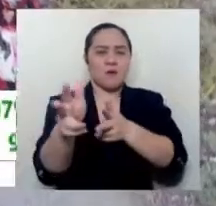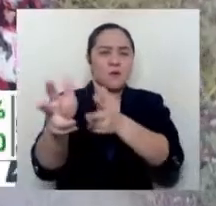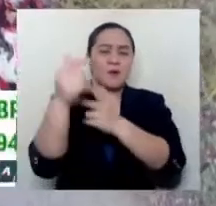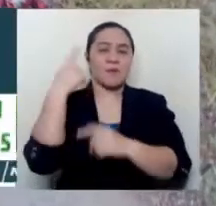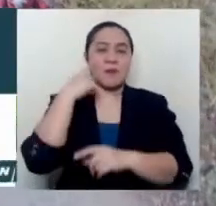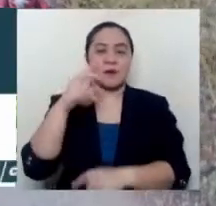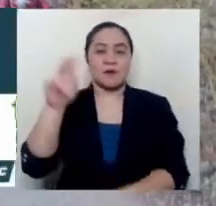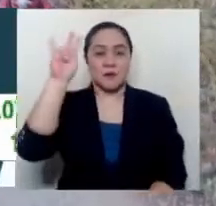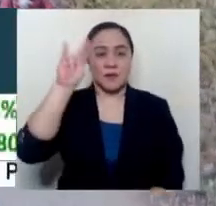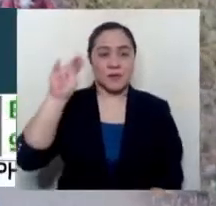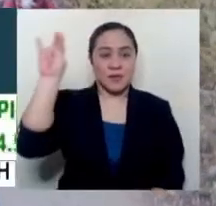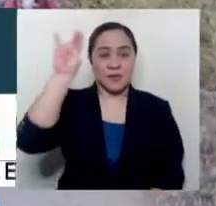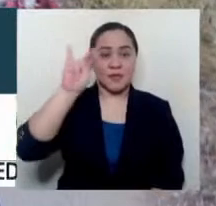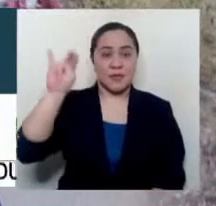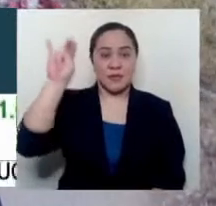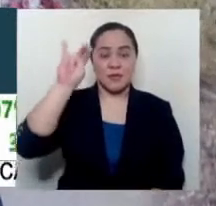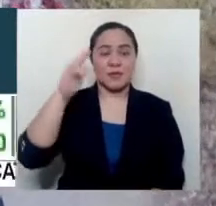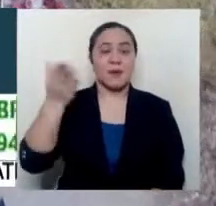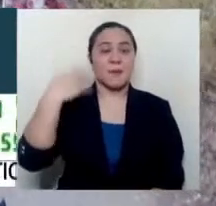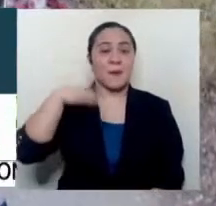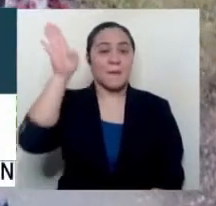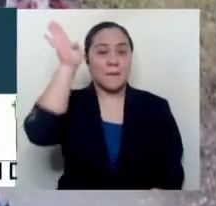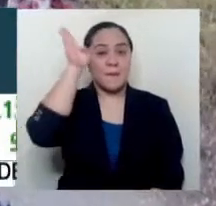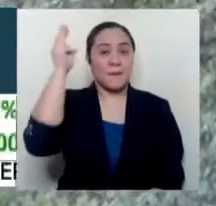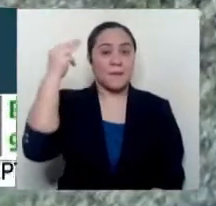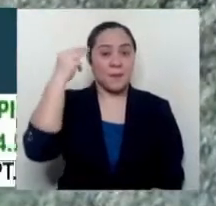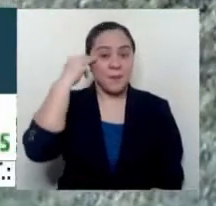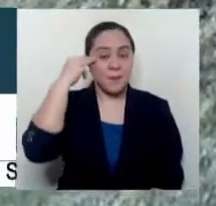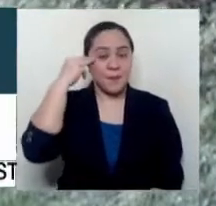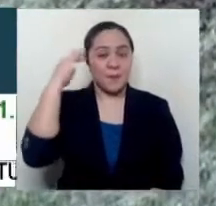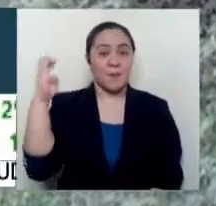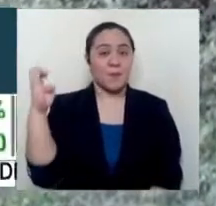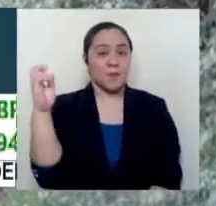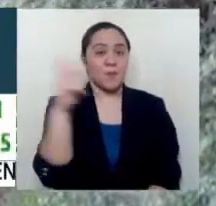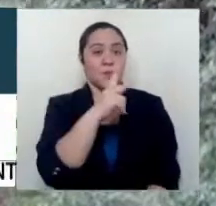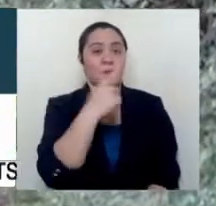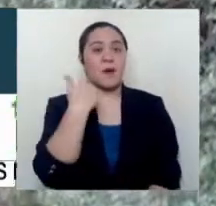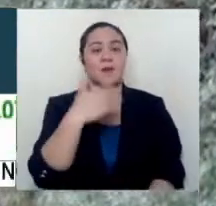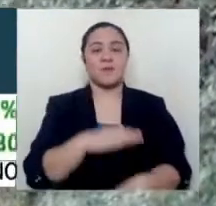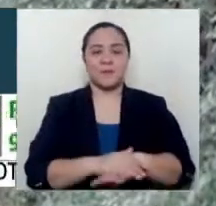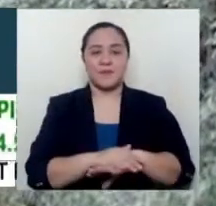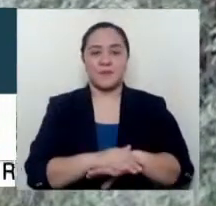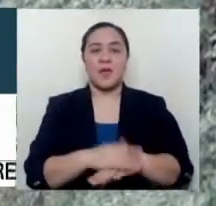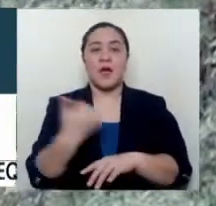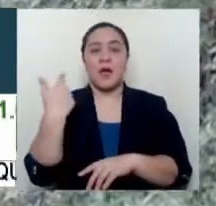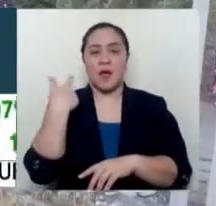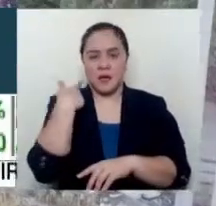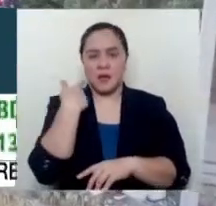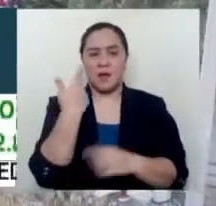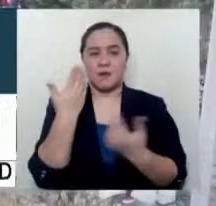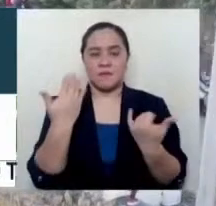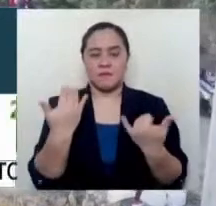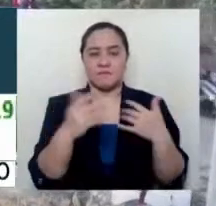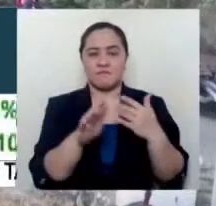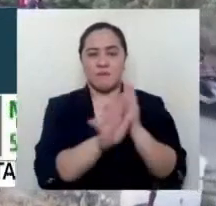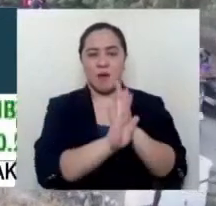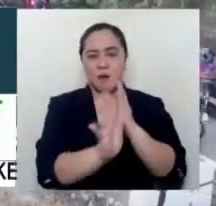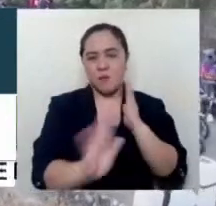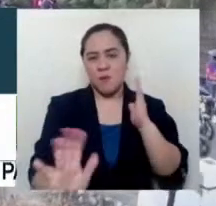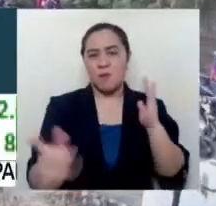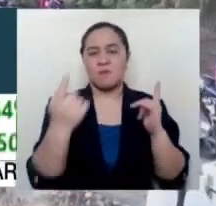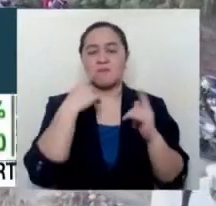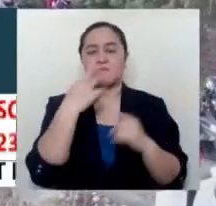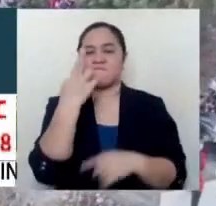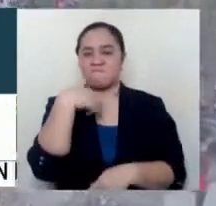attended Sunday's motorcade backing the candidacy of Ferdinand Bongbong Marcos Jr. Long lines of red supporters